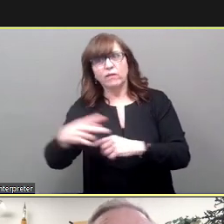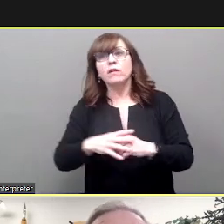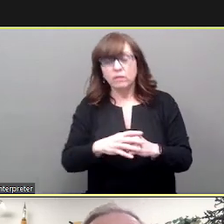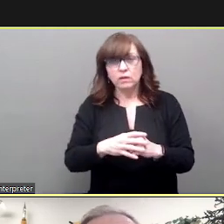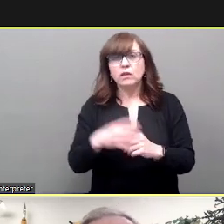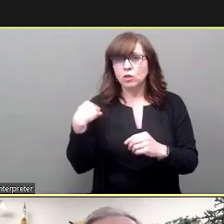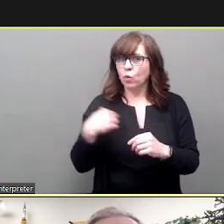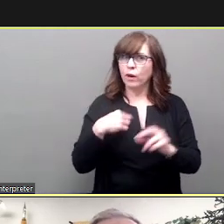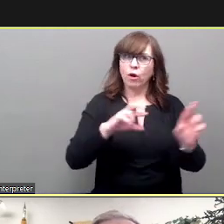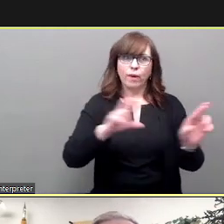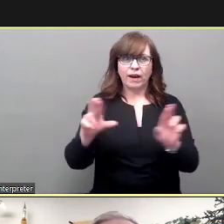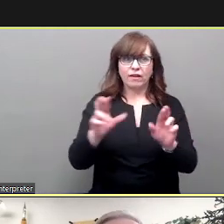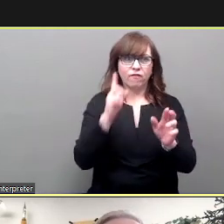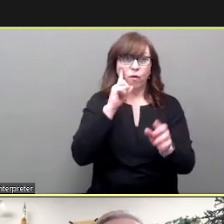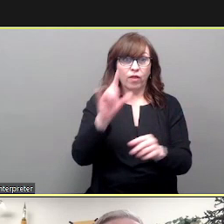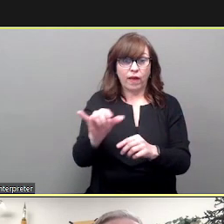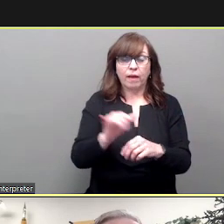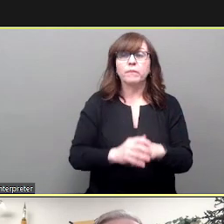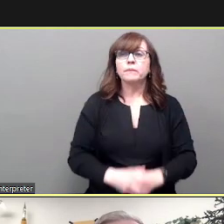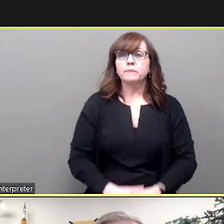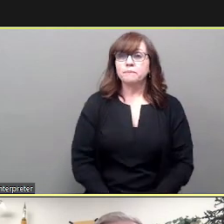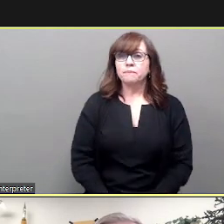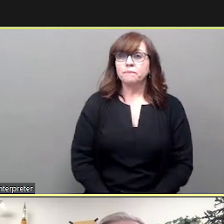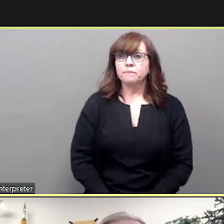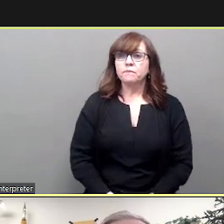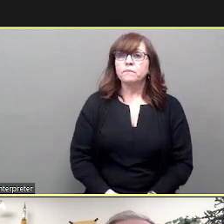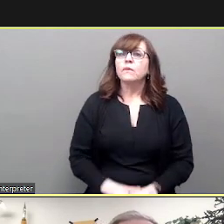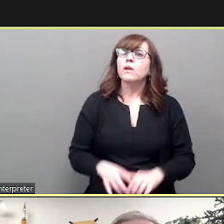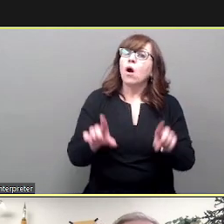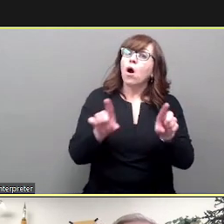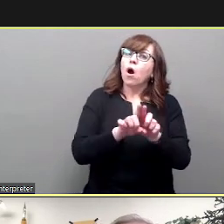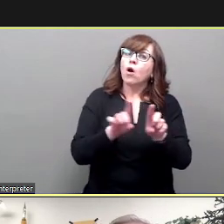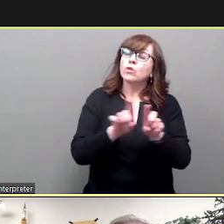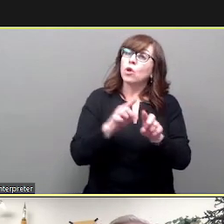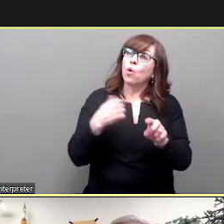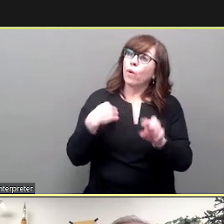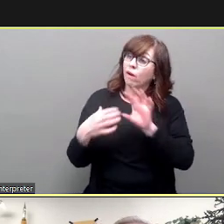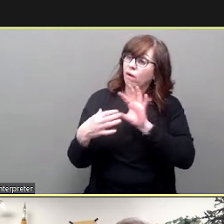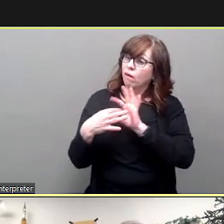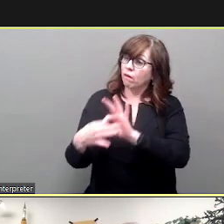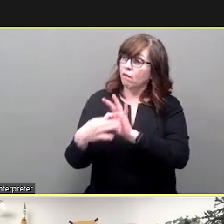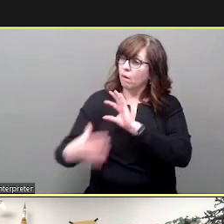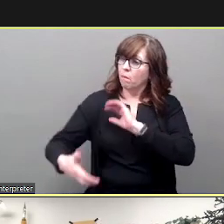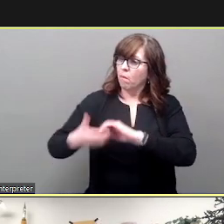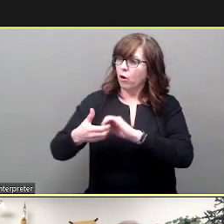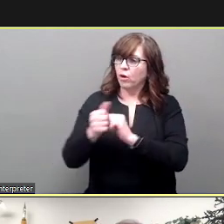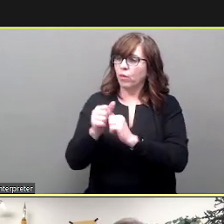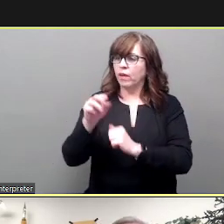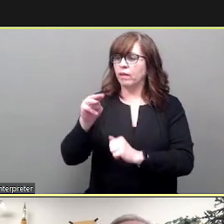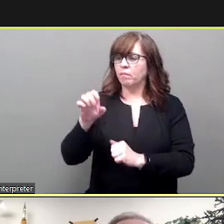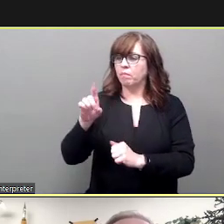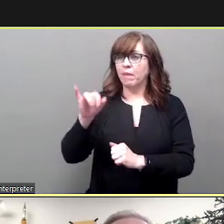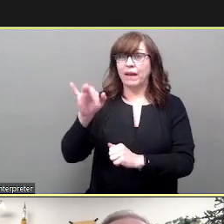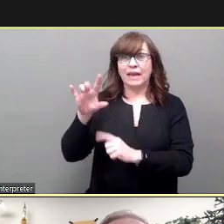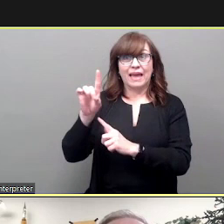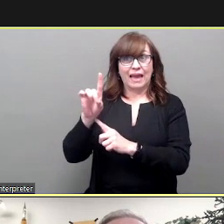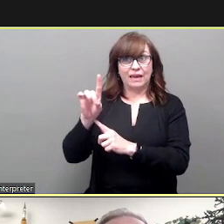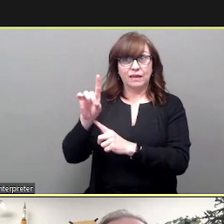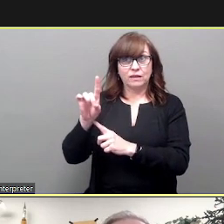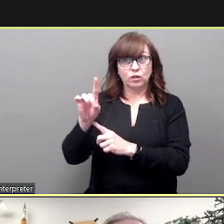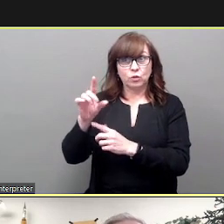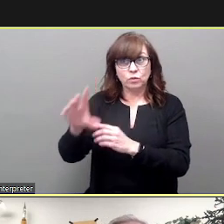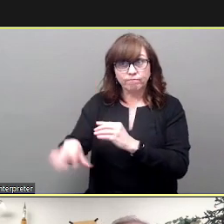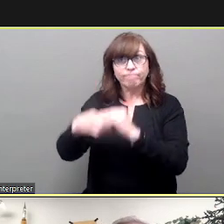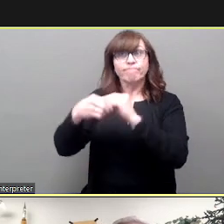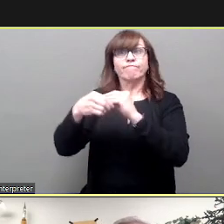that. And we're also actually working with Medicaid to actually combine our efforts. So at some